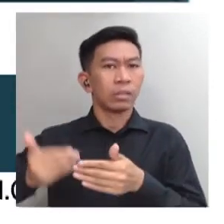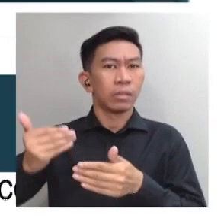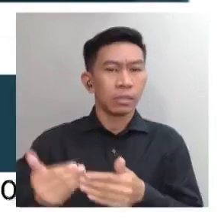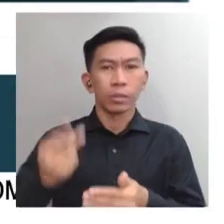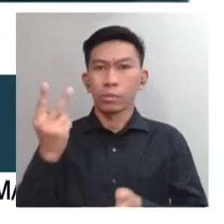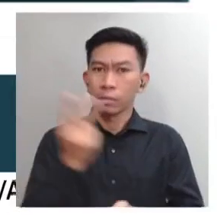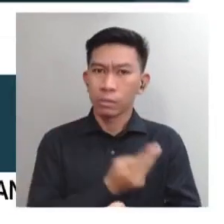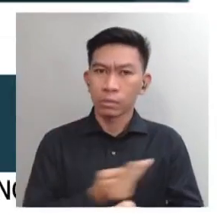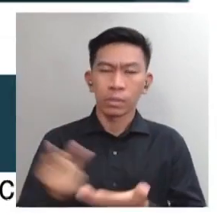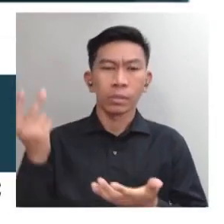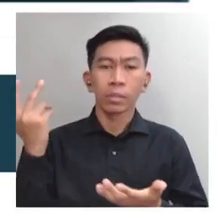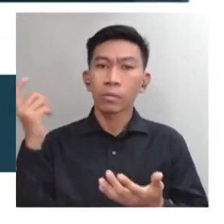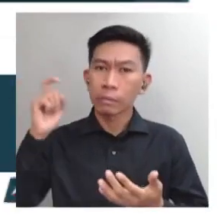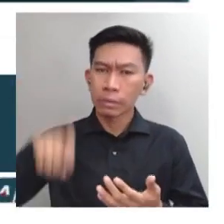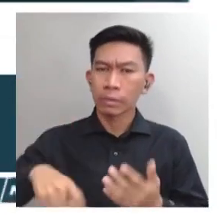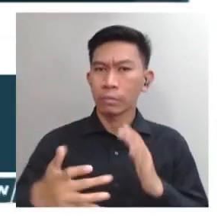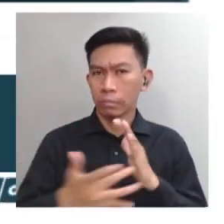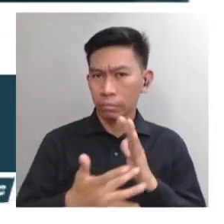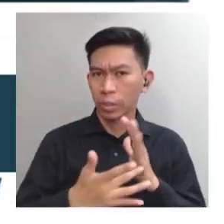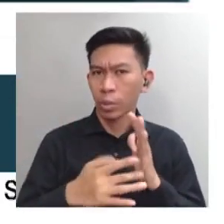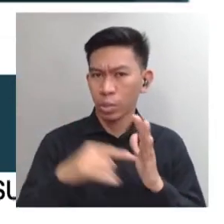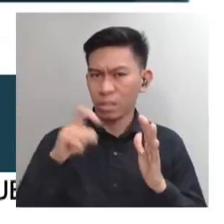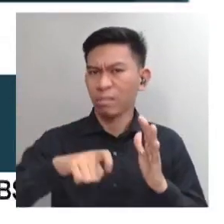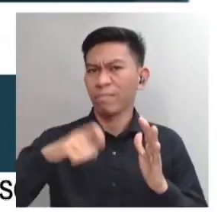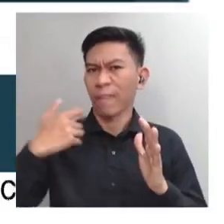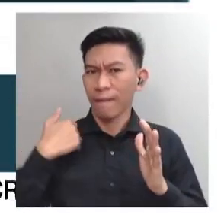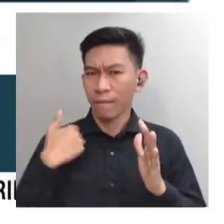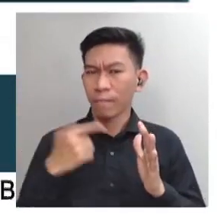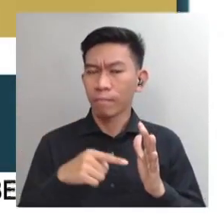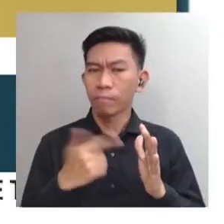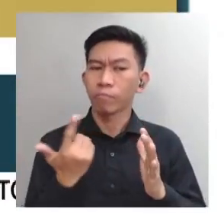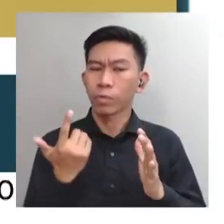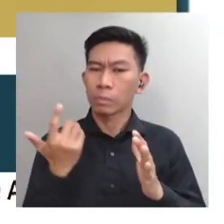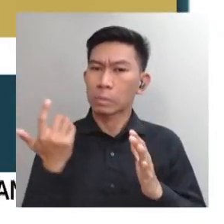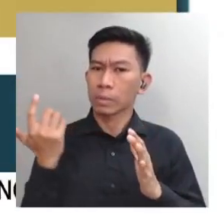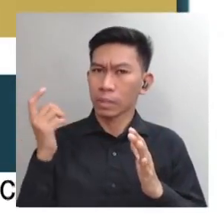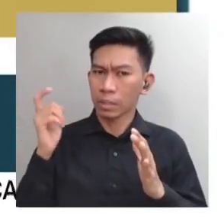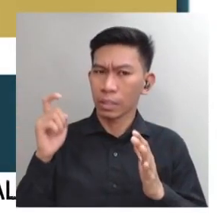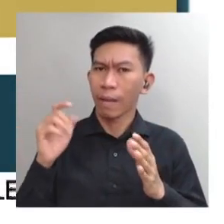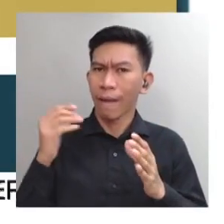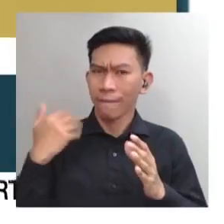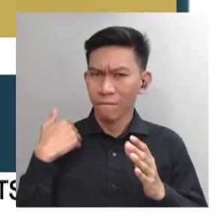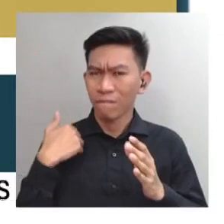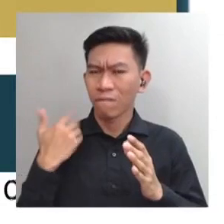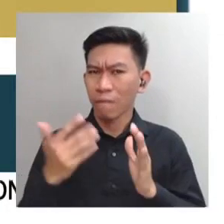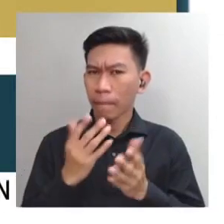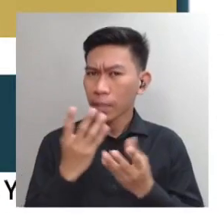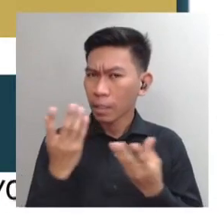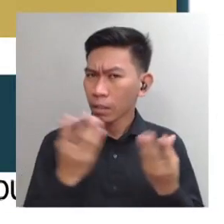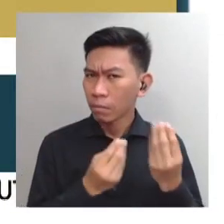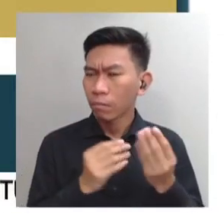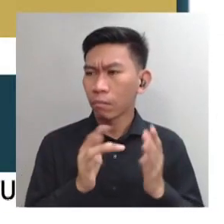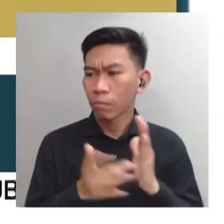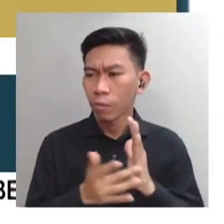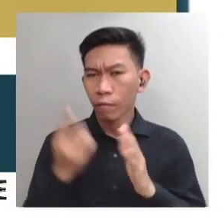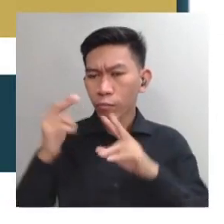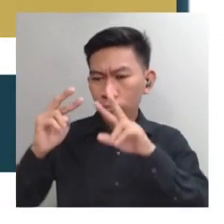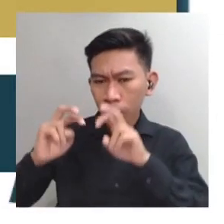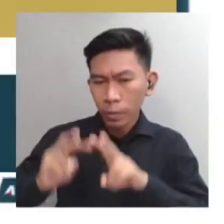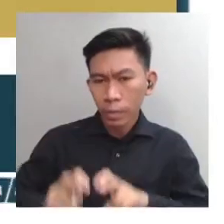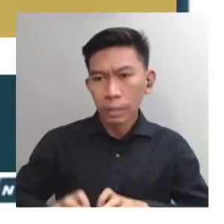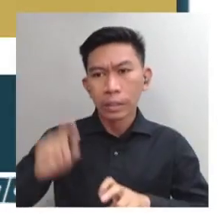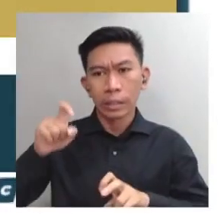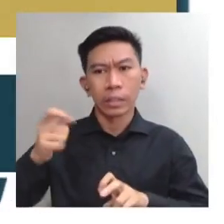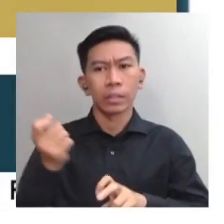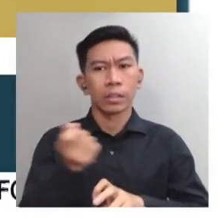to invest on technology to analyze some samples, and we need to understand more. The science